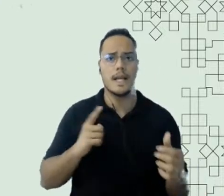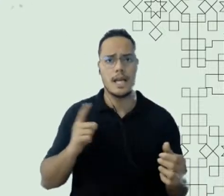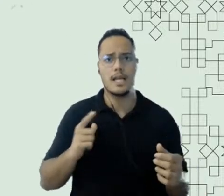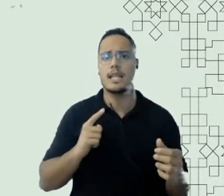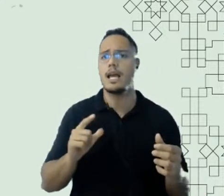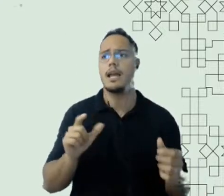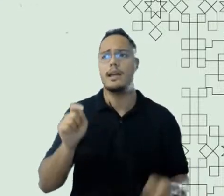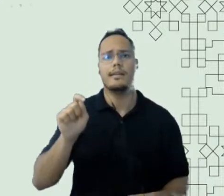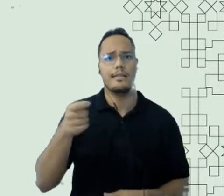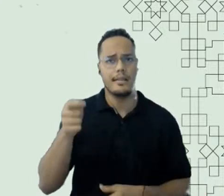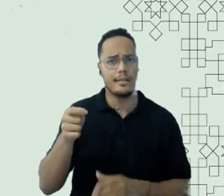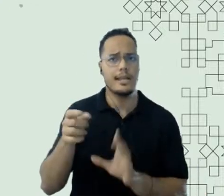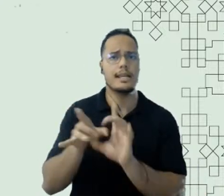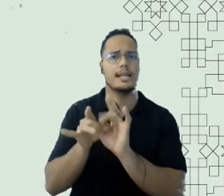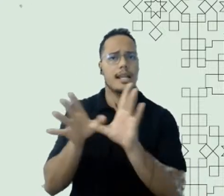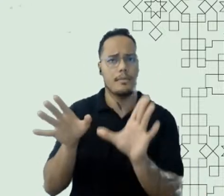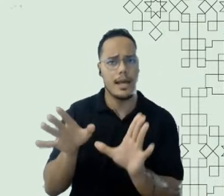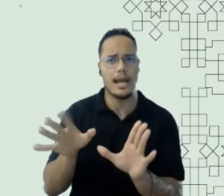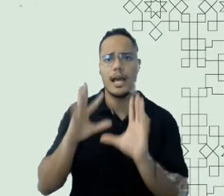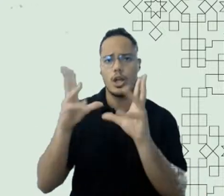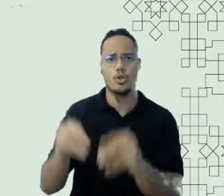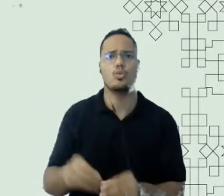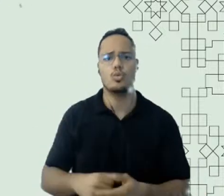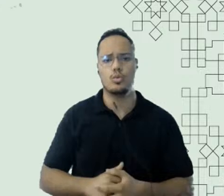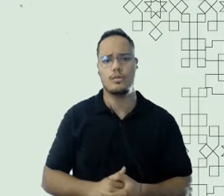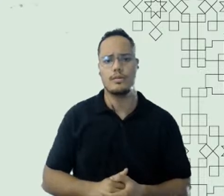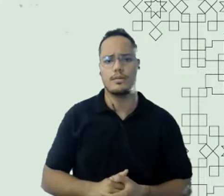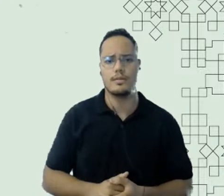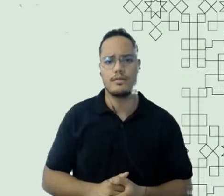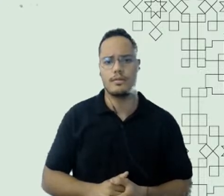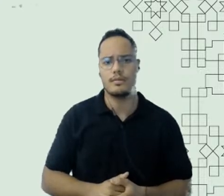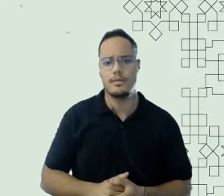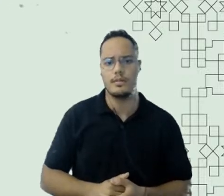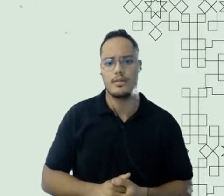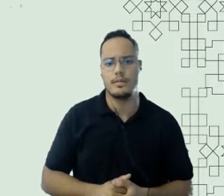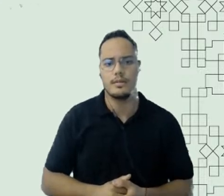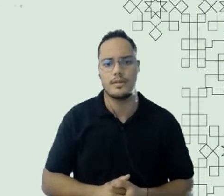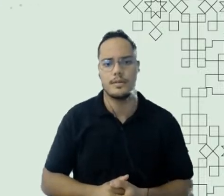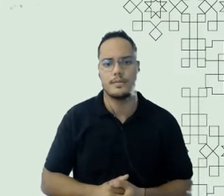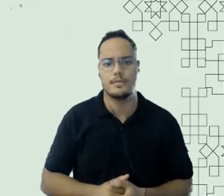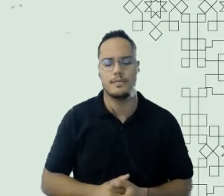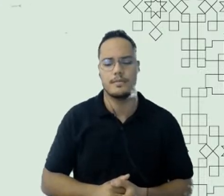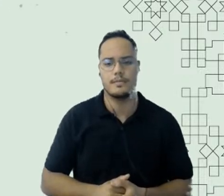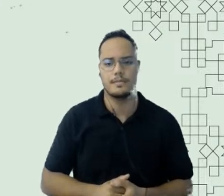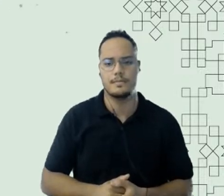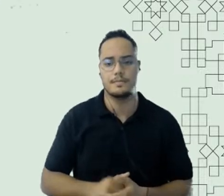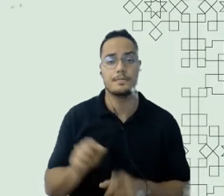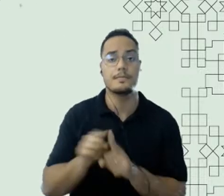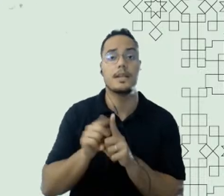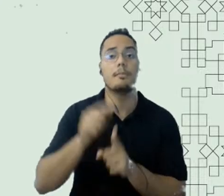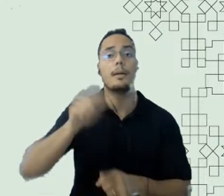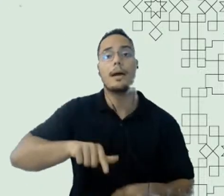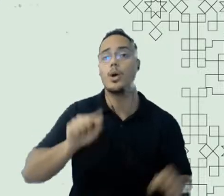And also what happens, despite the fact that the first point is that you have to make best efforts to